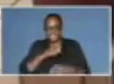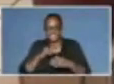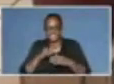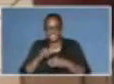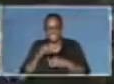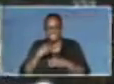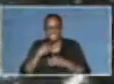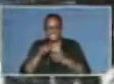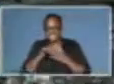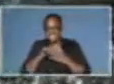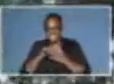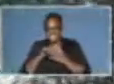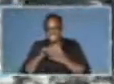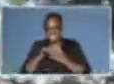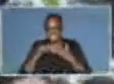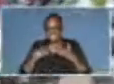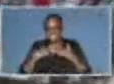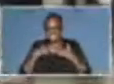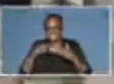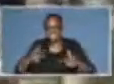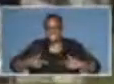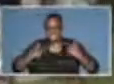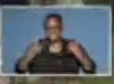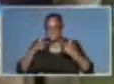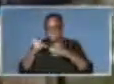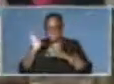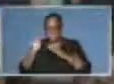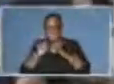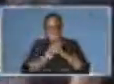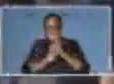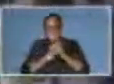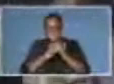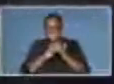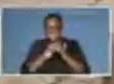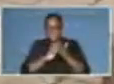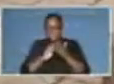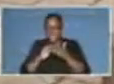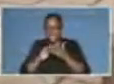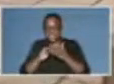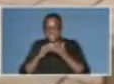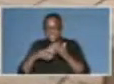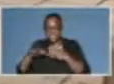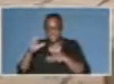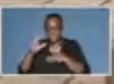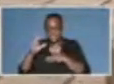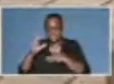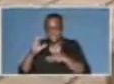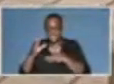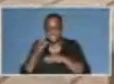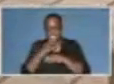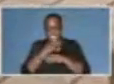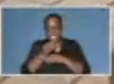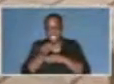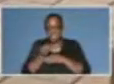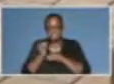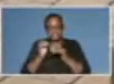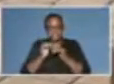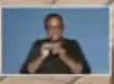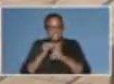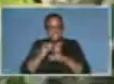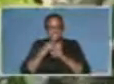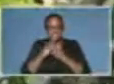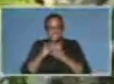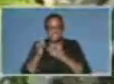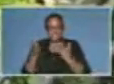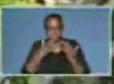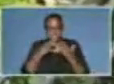As even almost 8,000 miles away, on stage in the city of Beijing, home remains a familiar tune. It definitely brought